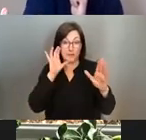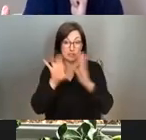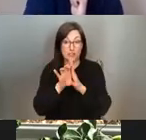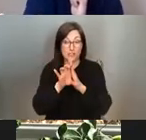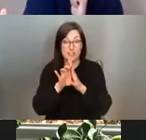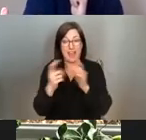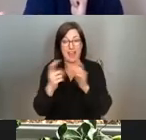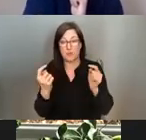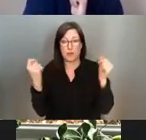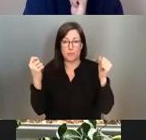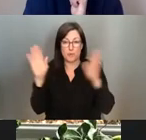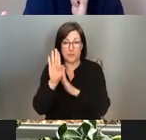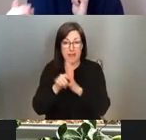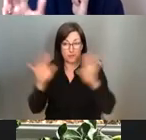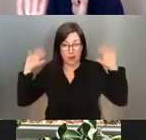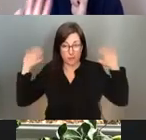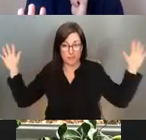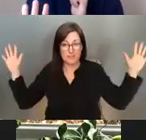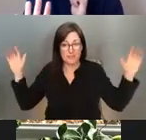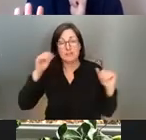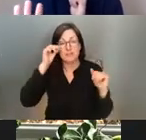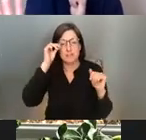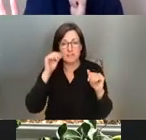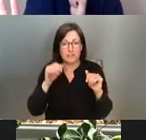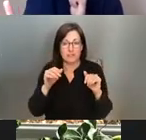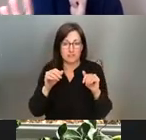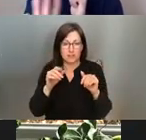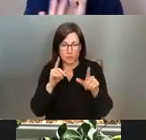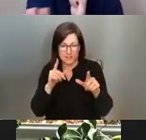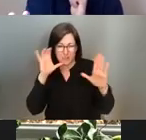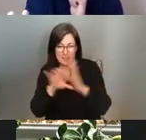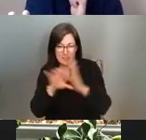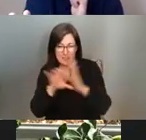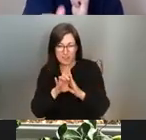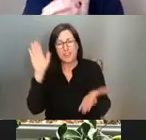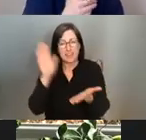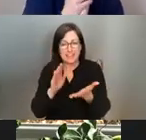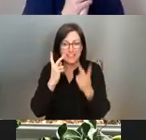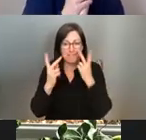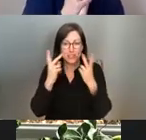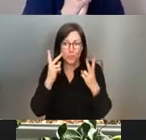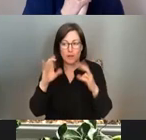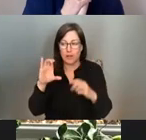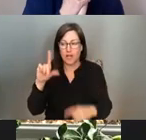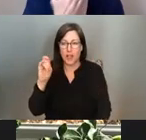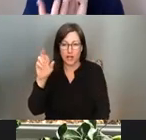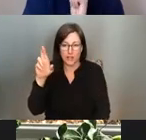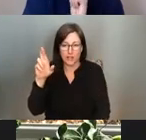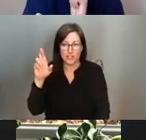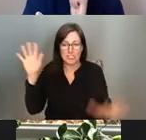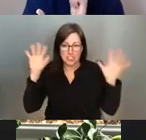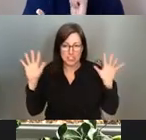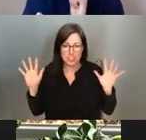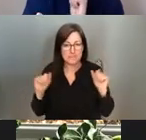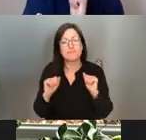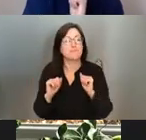visually, you can see where that's important to have that background removed, less visual clutter. So you can